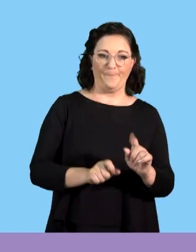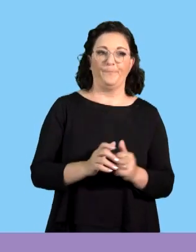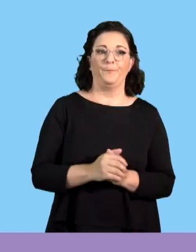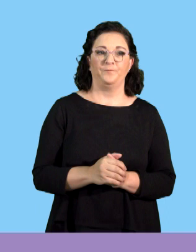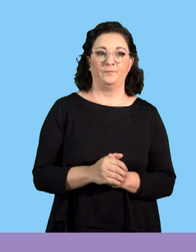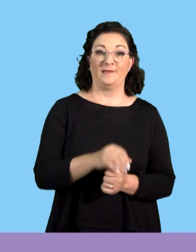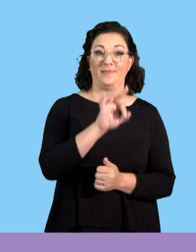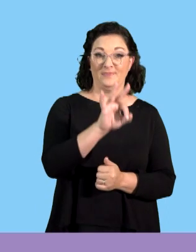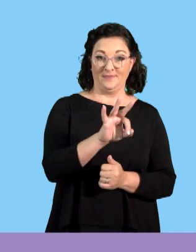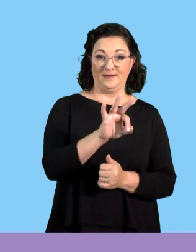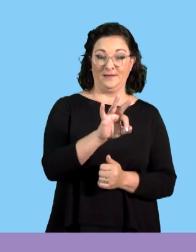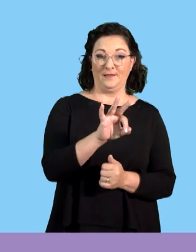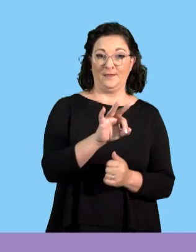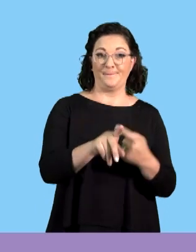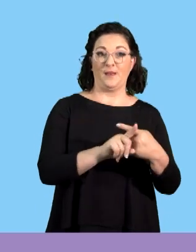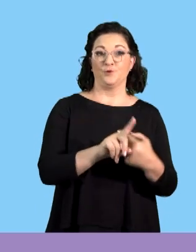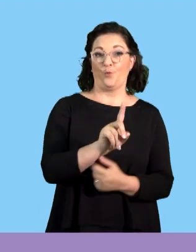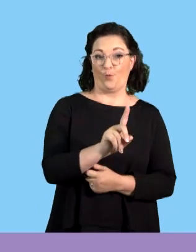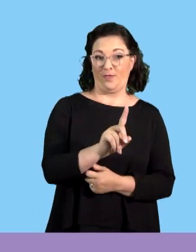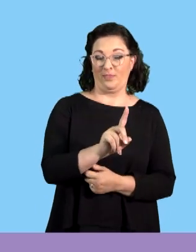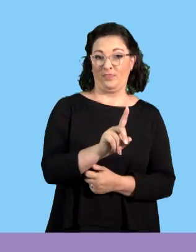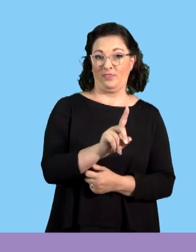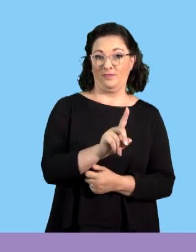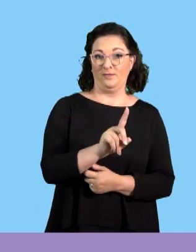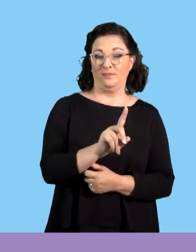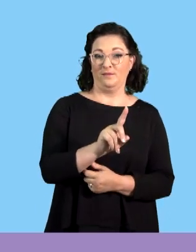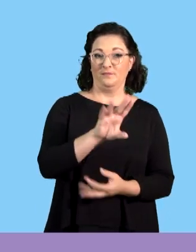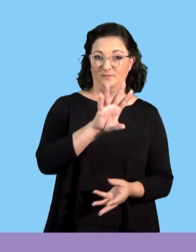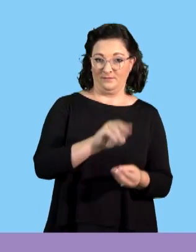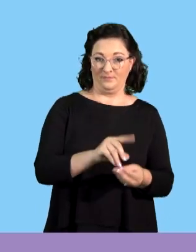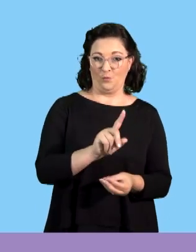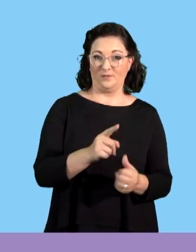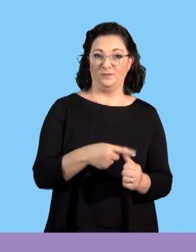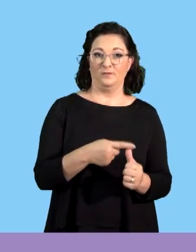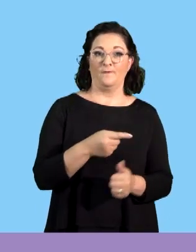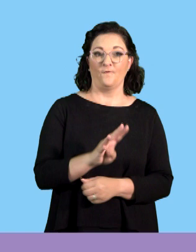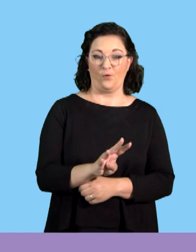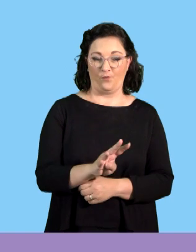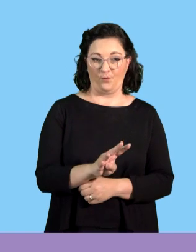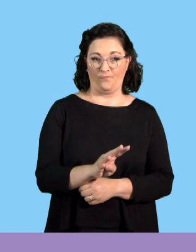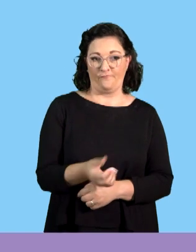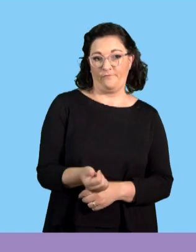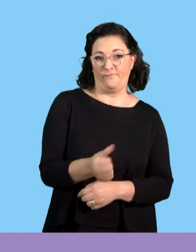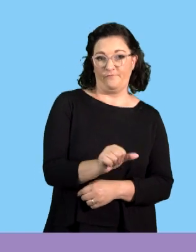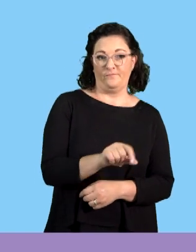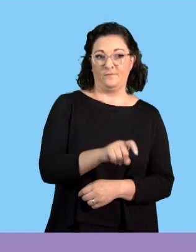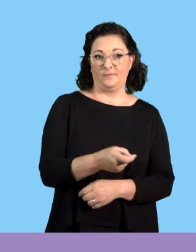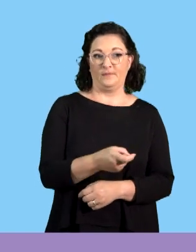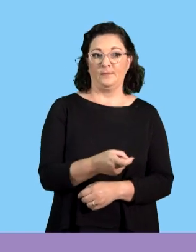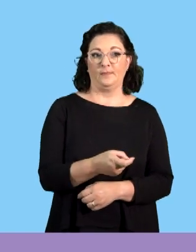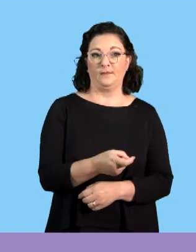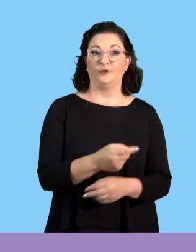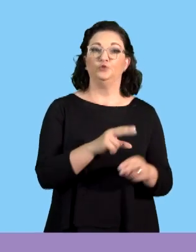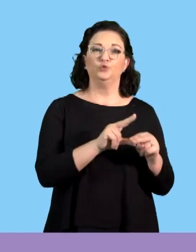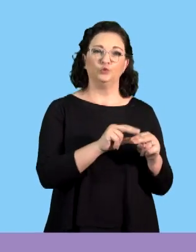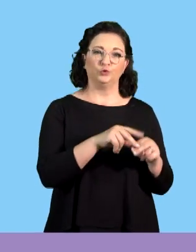now 3 tenths plus 1 tenth, which gives you 4 tenths, and you then move